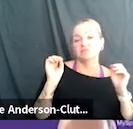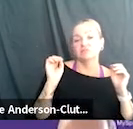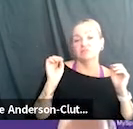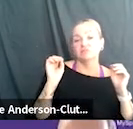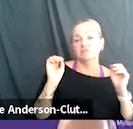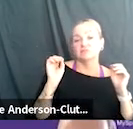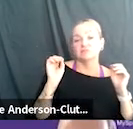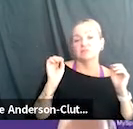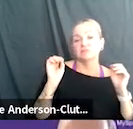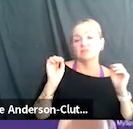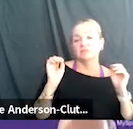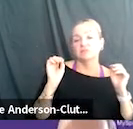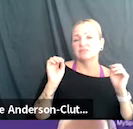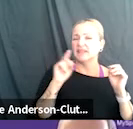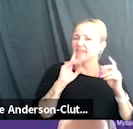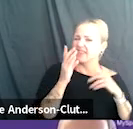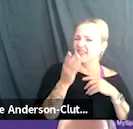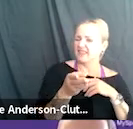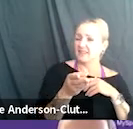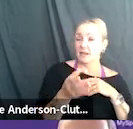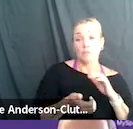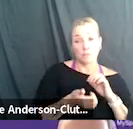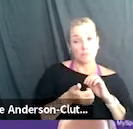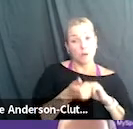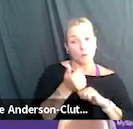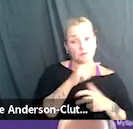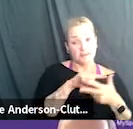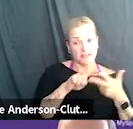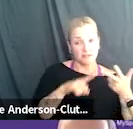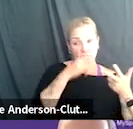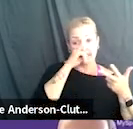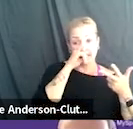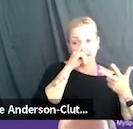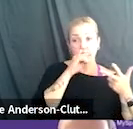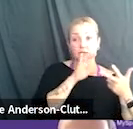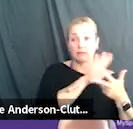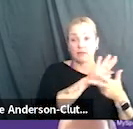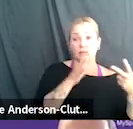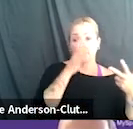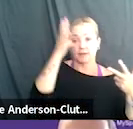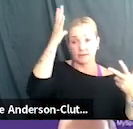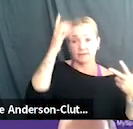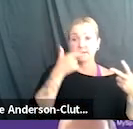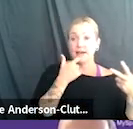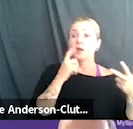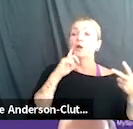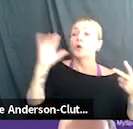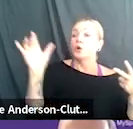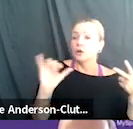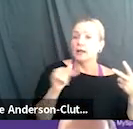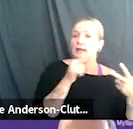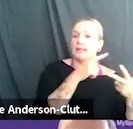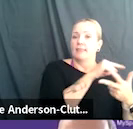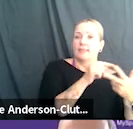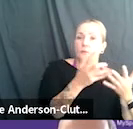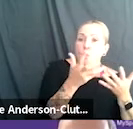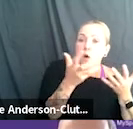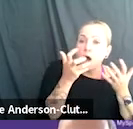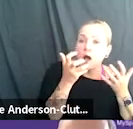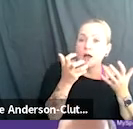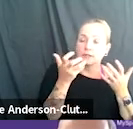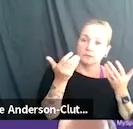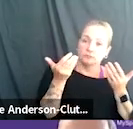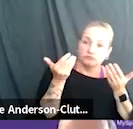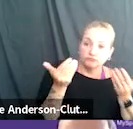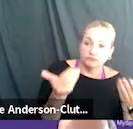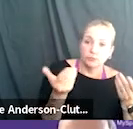So I don't know if there was really passivity or the apparent lack of motivation. And I don't know if there was